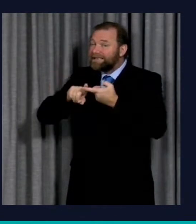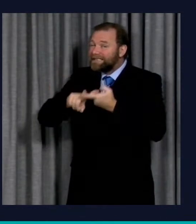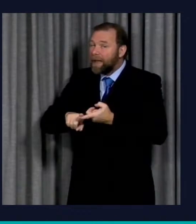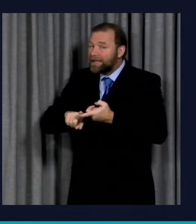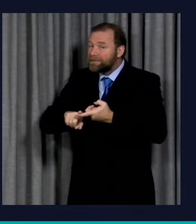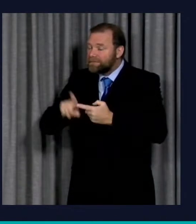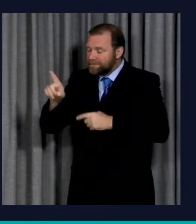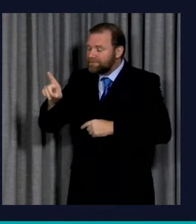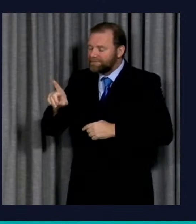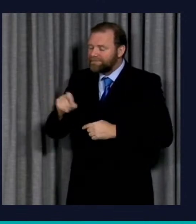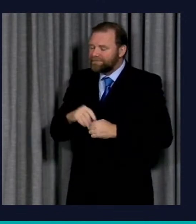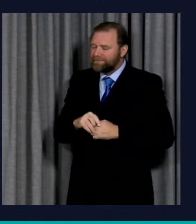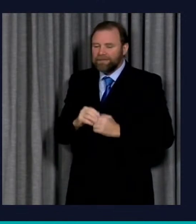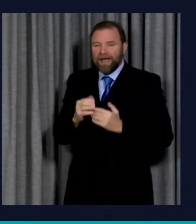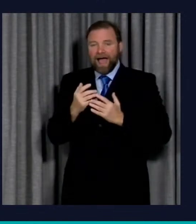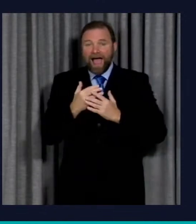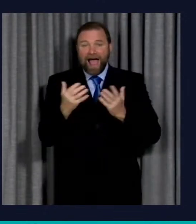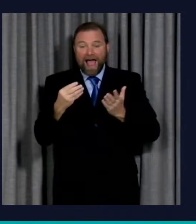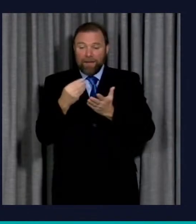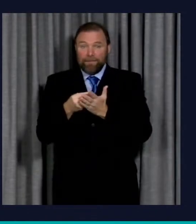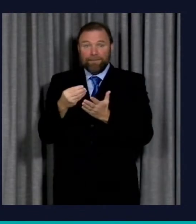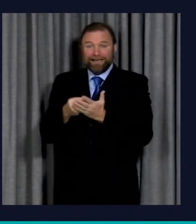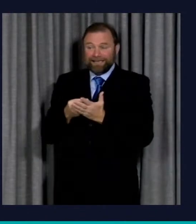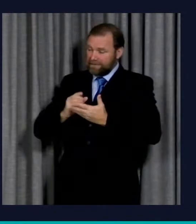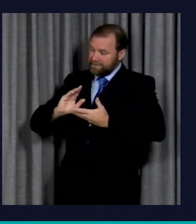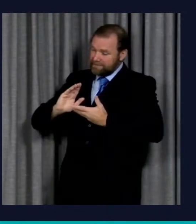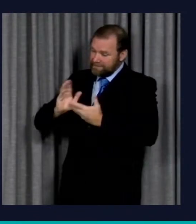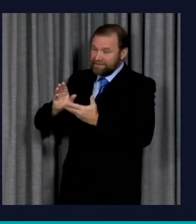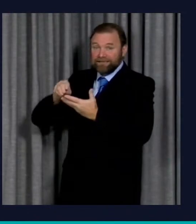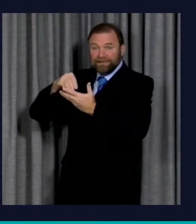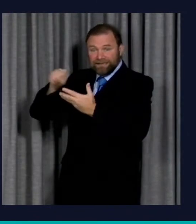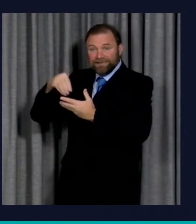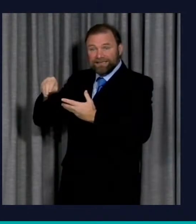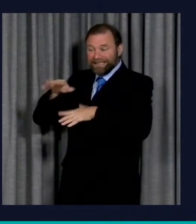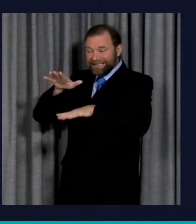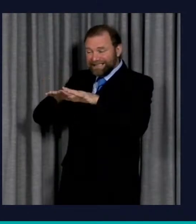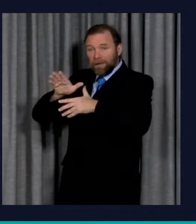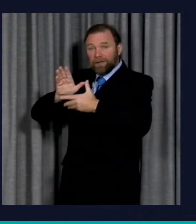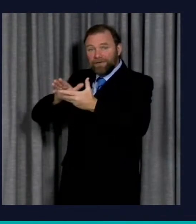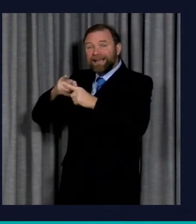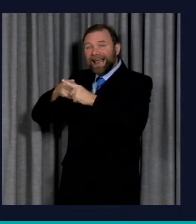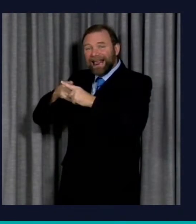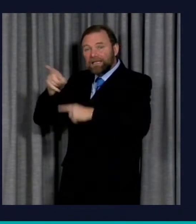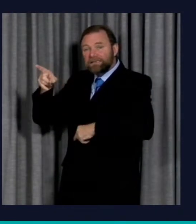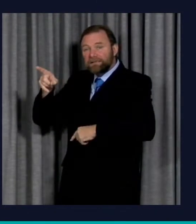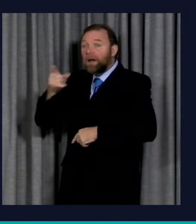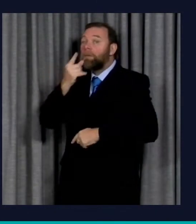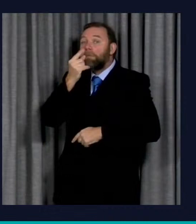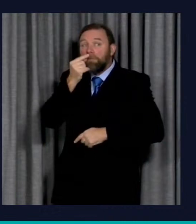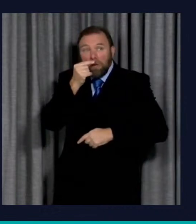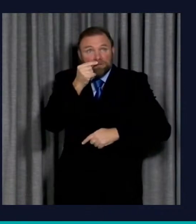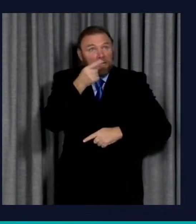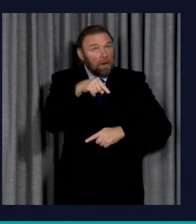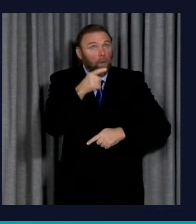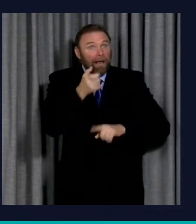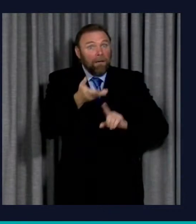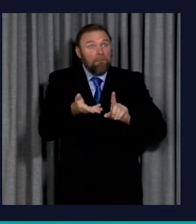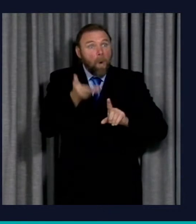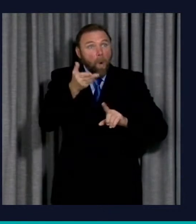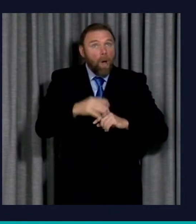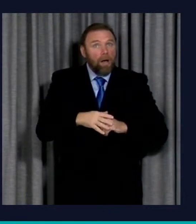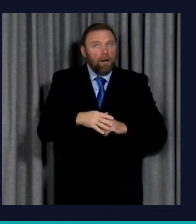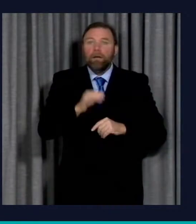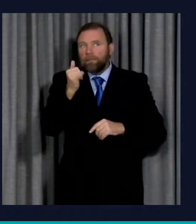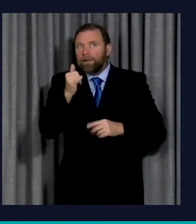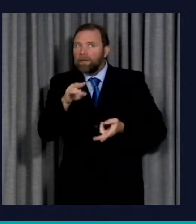spent on similar services in England. We may get a bit more than that, but we may get less